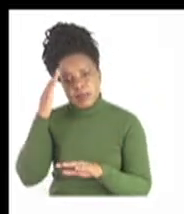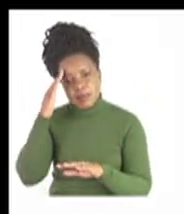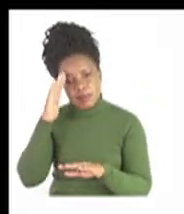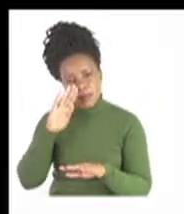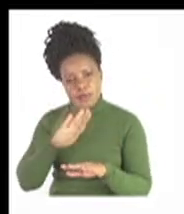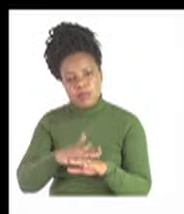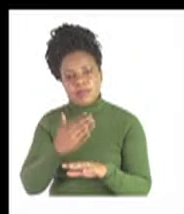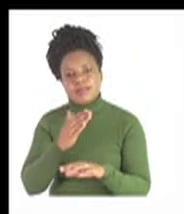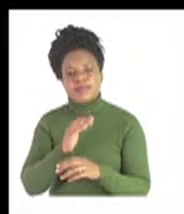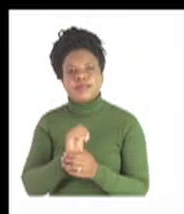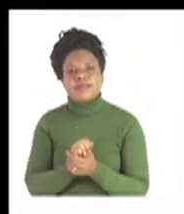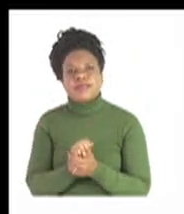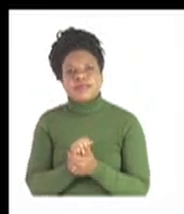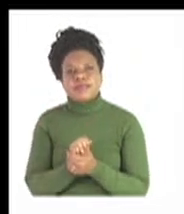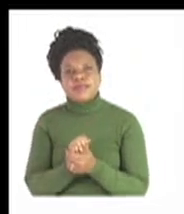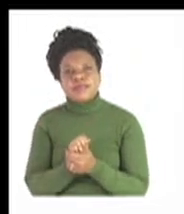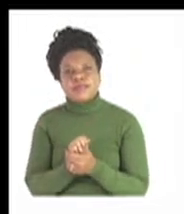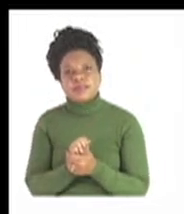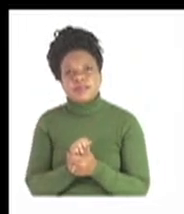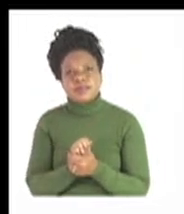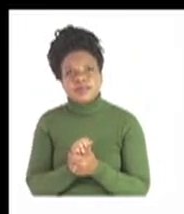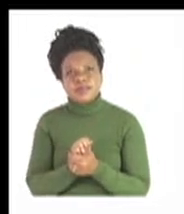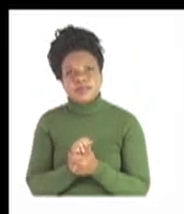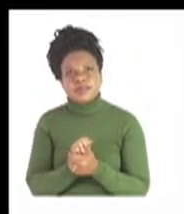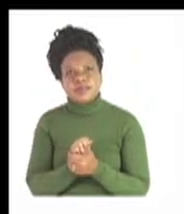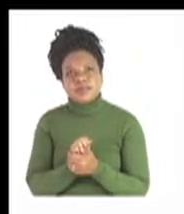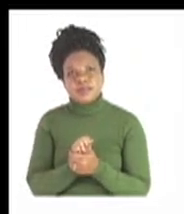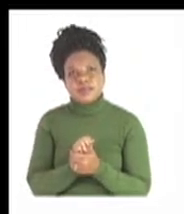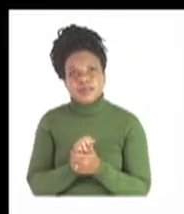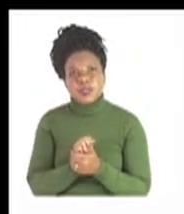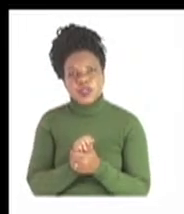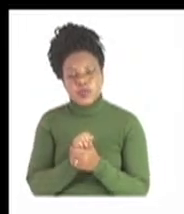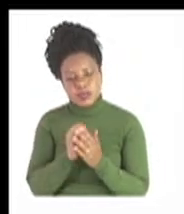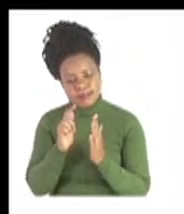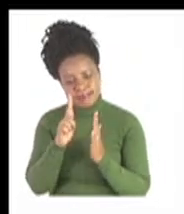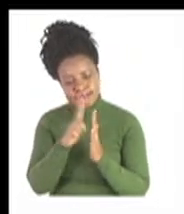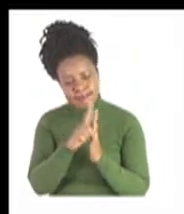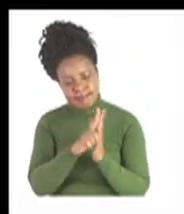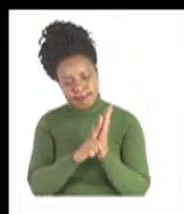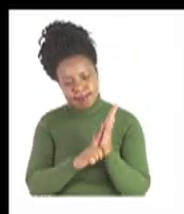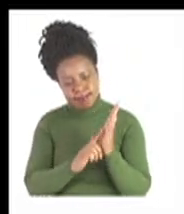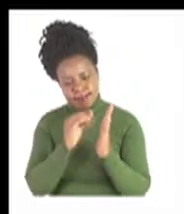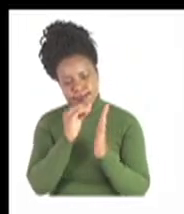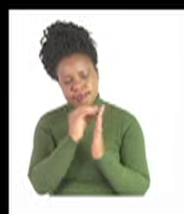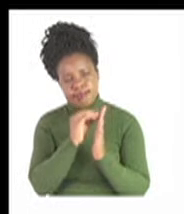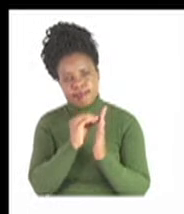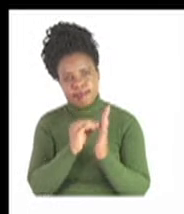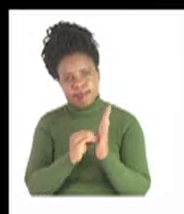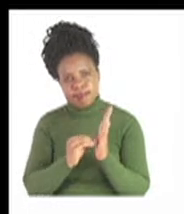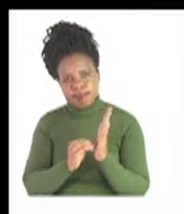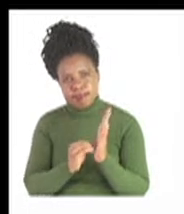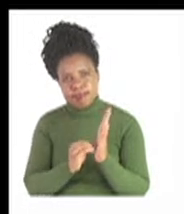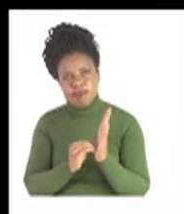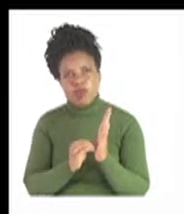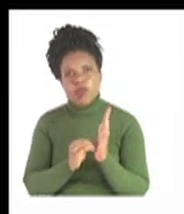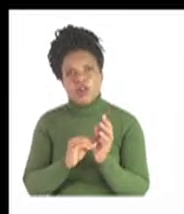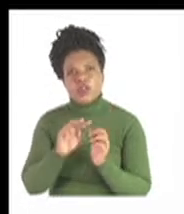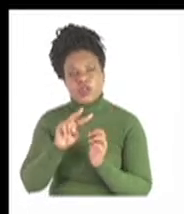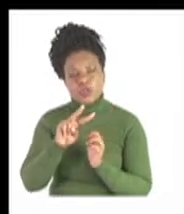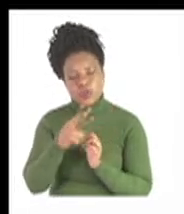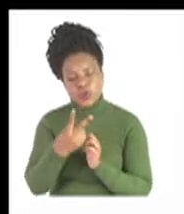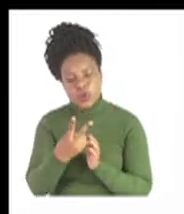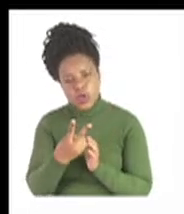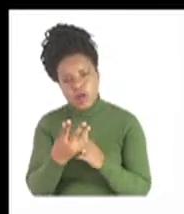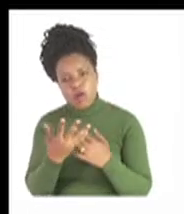need to recognize and list square and cube numbers up to 10. When a number is multiplied by